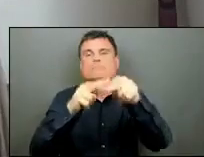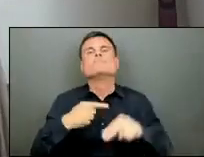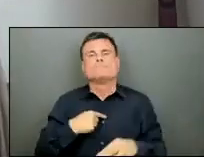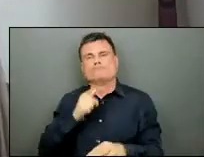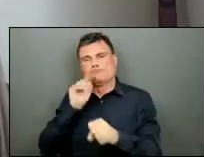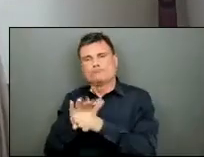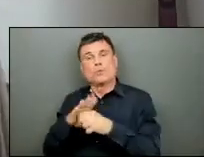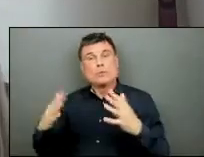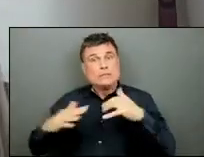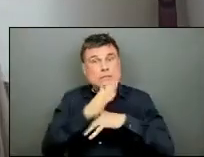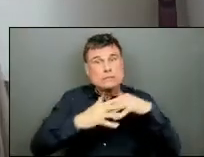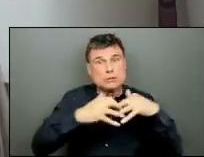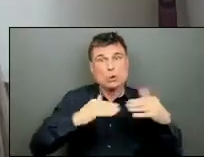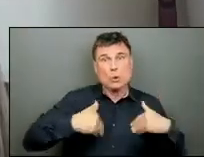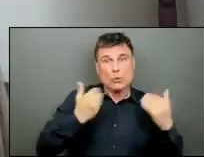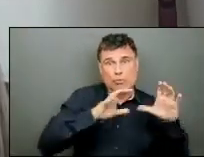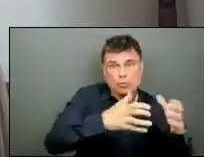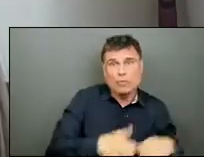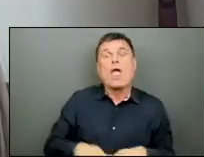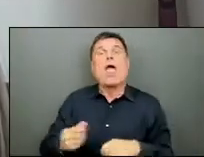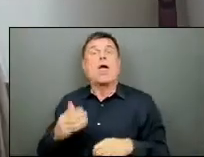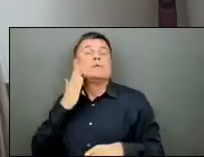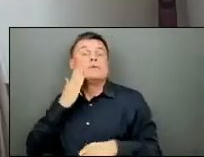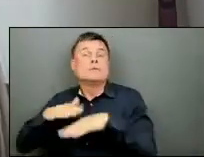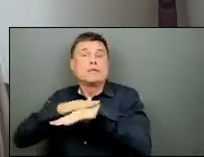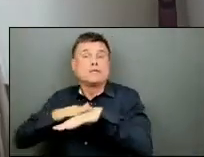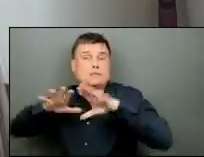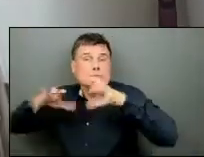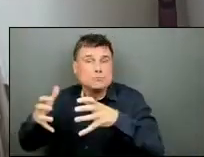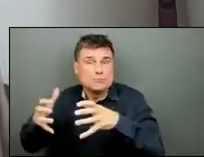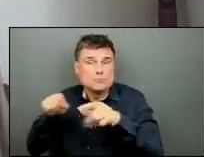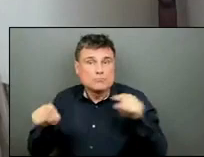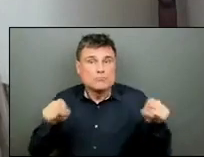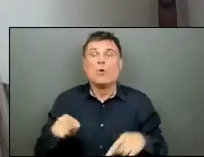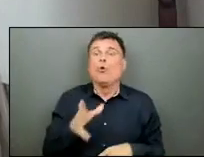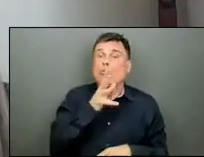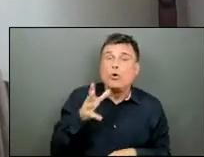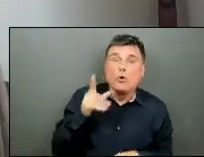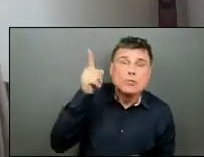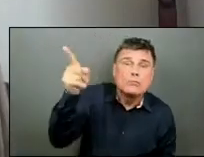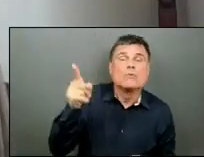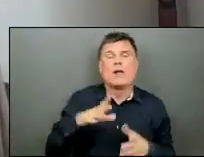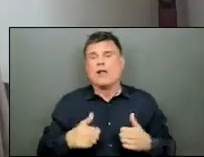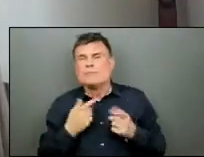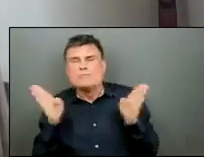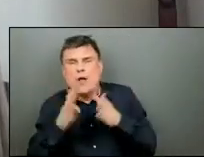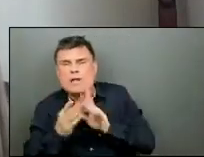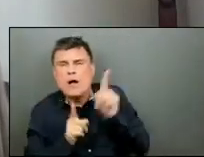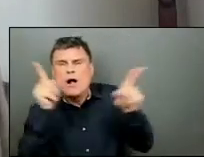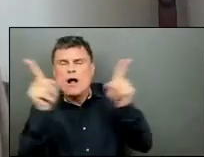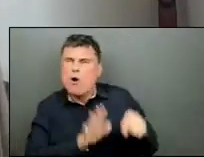those living in rural and remote communities. It is essential we have participation from youth who all too